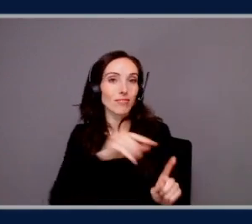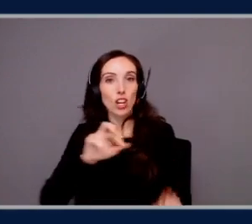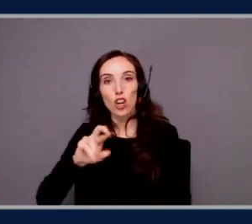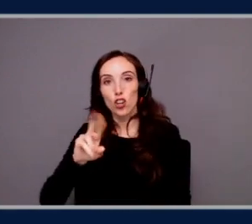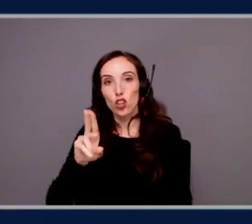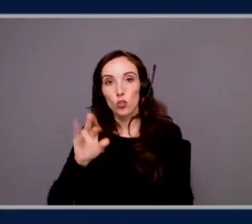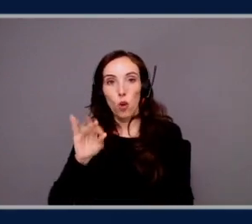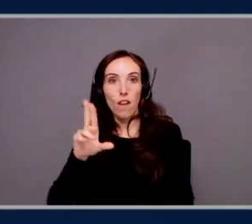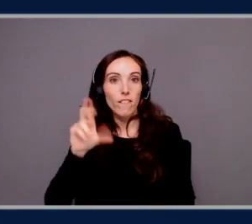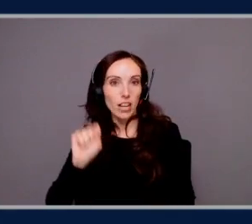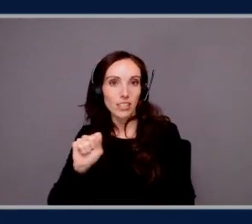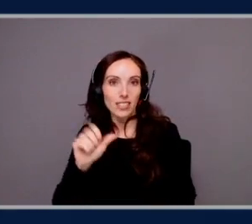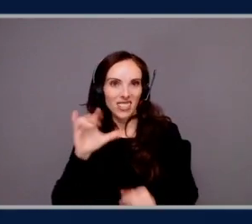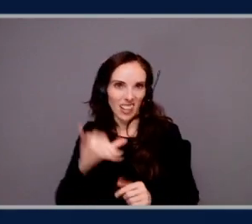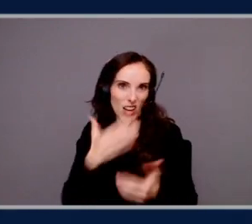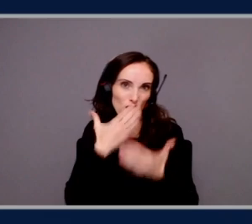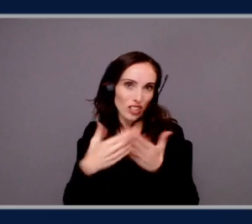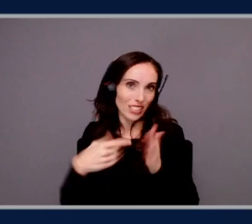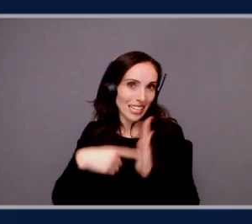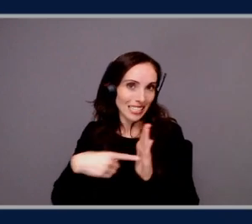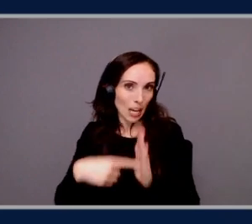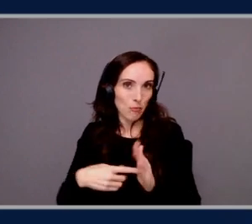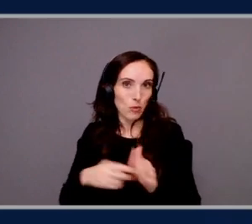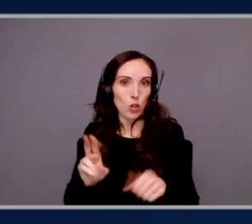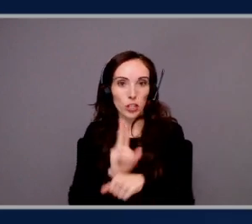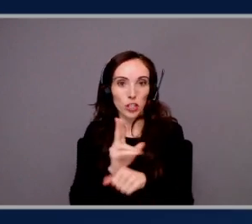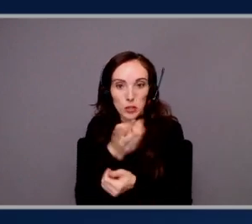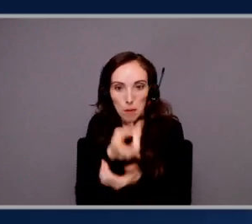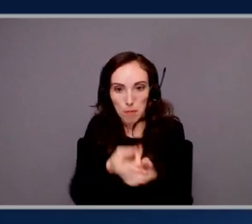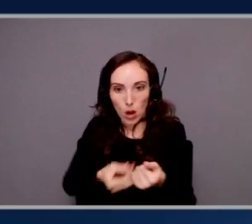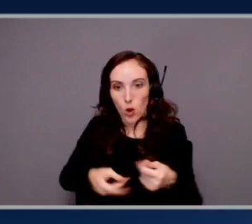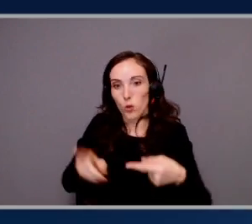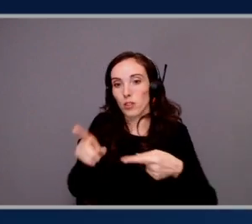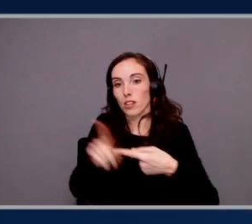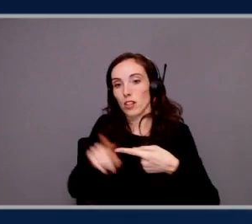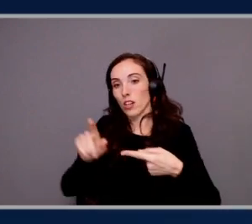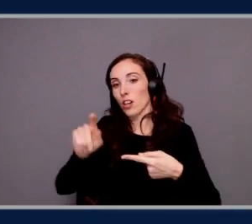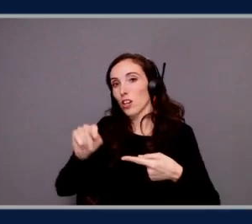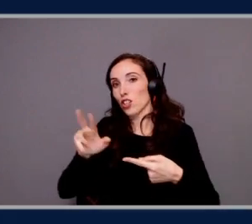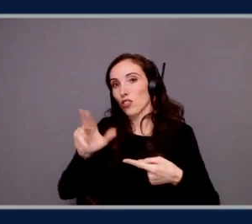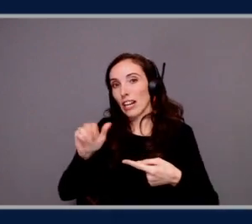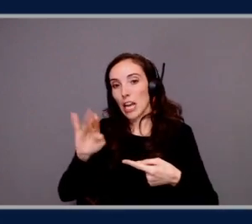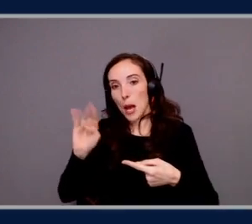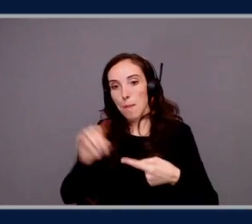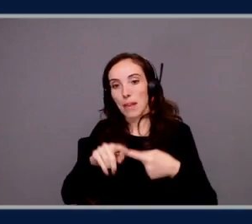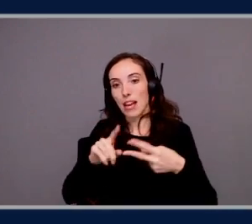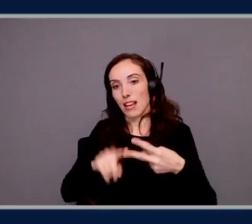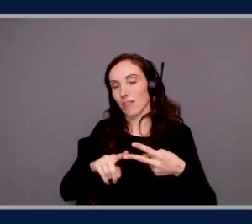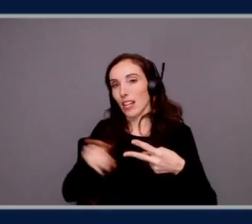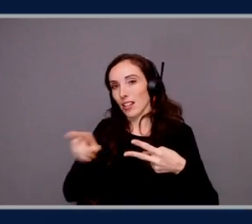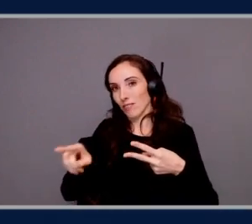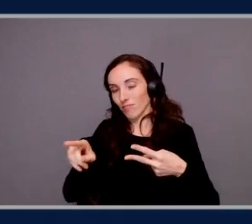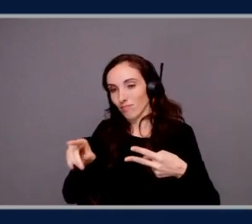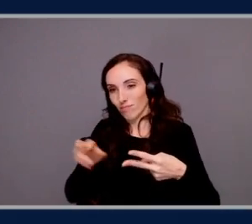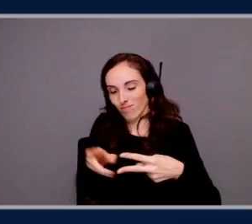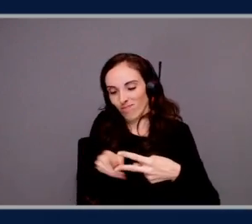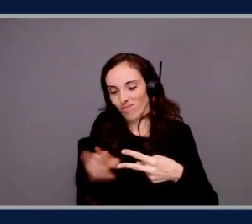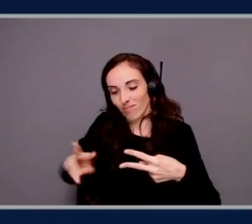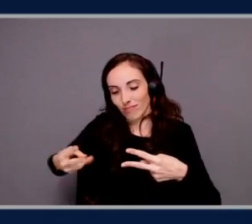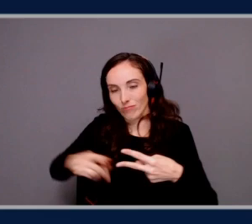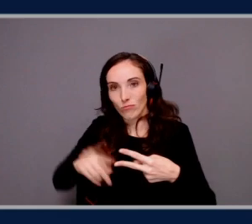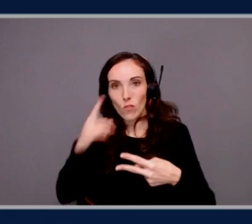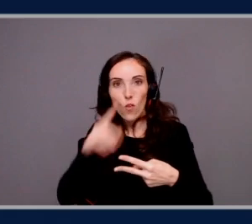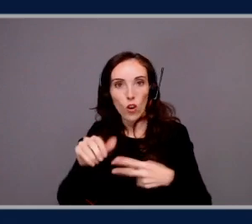example. We use both Trainium and Inferentia to support it. Very nice. That's we just heard from Jeff Barr right before